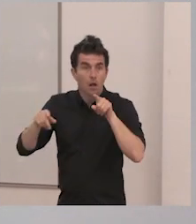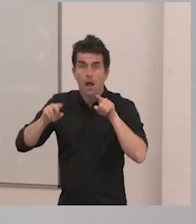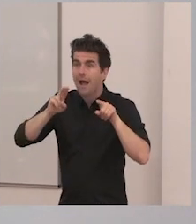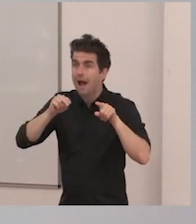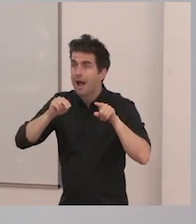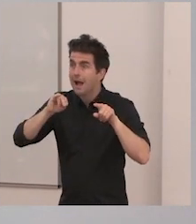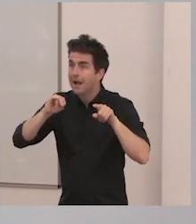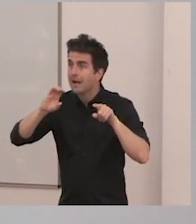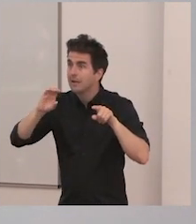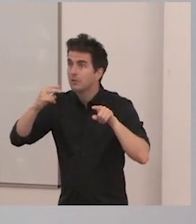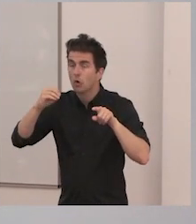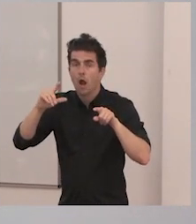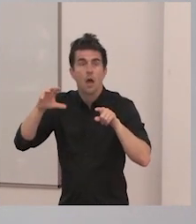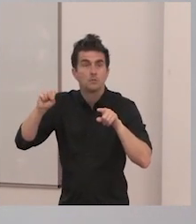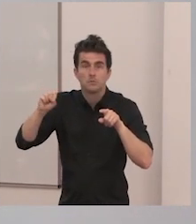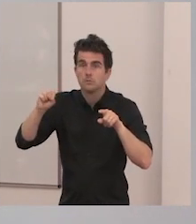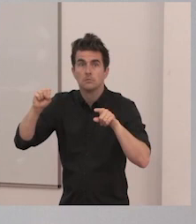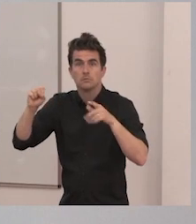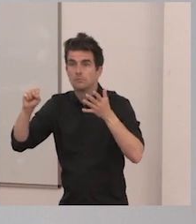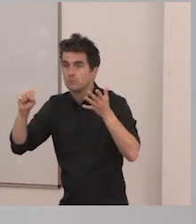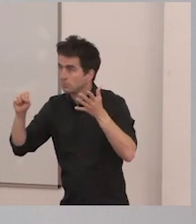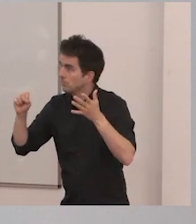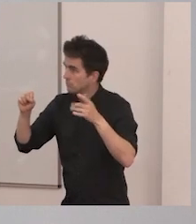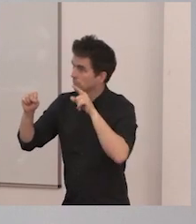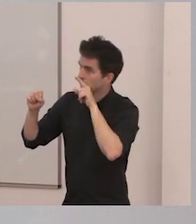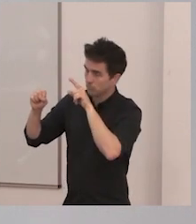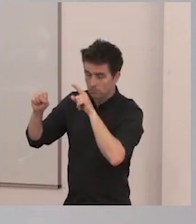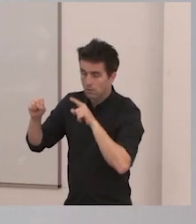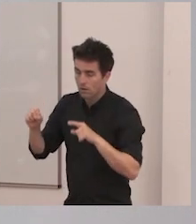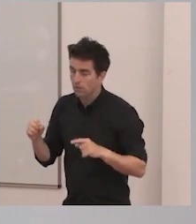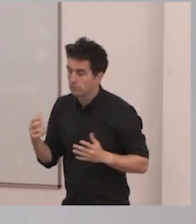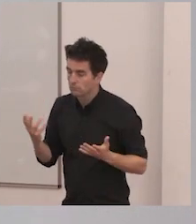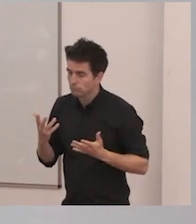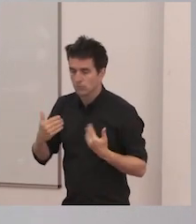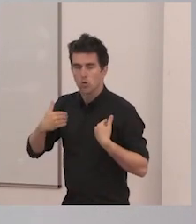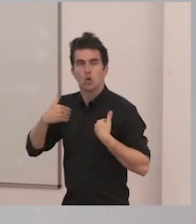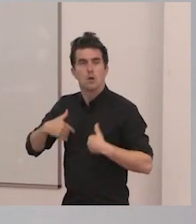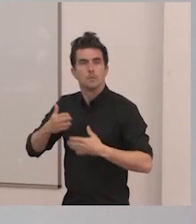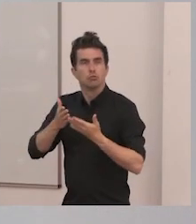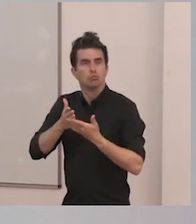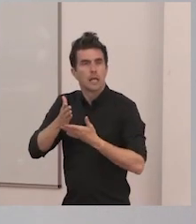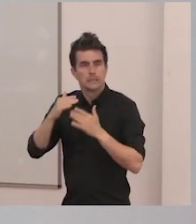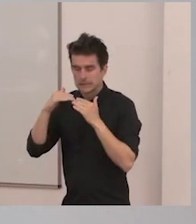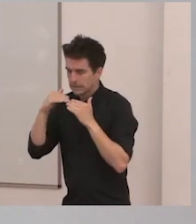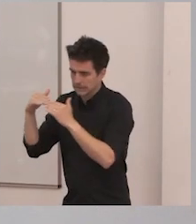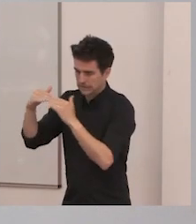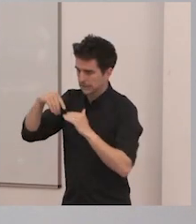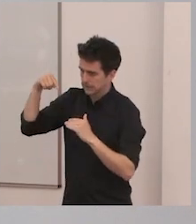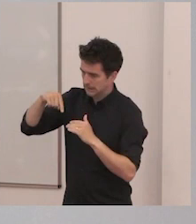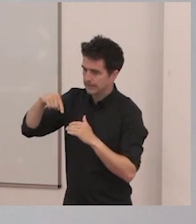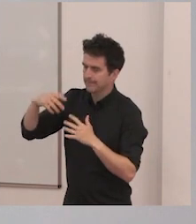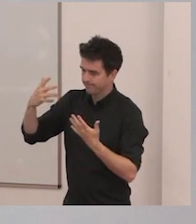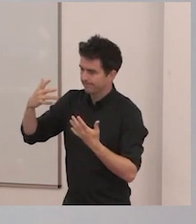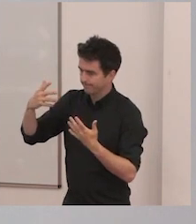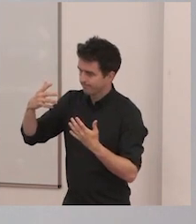Exceptions to the realisation of rights are made on the basis of impairment, denying people with disabilities